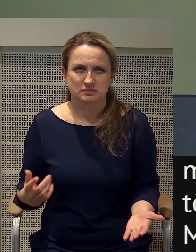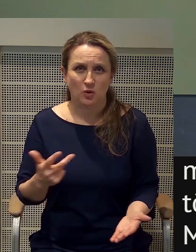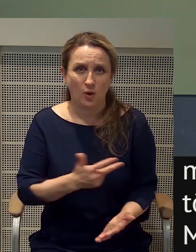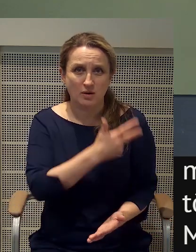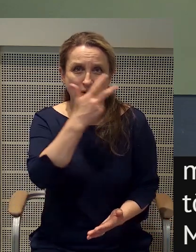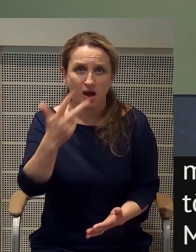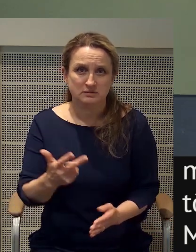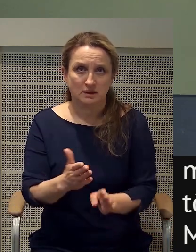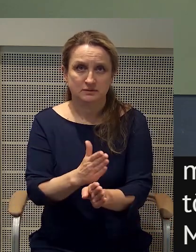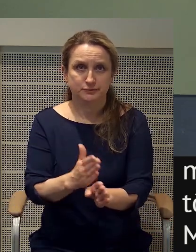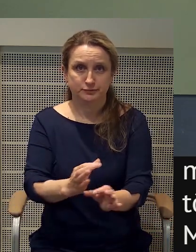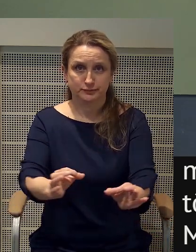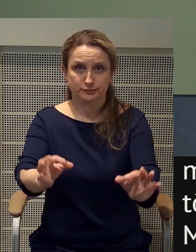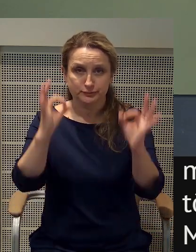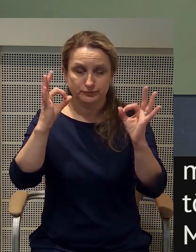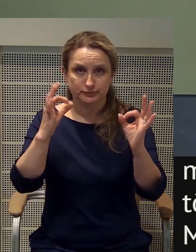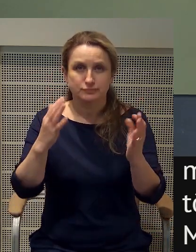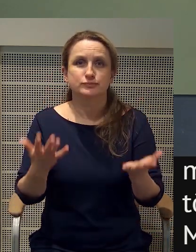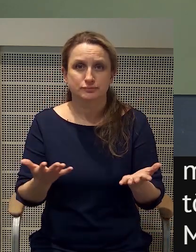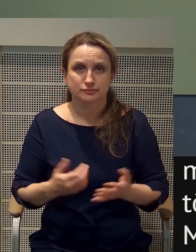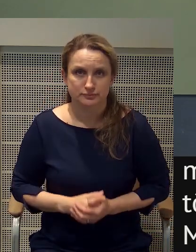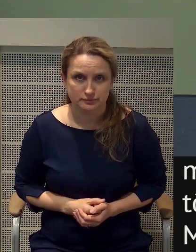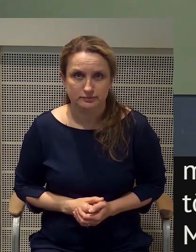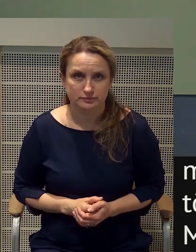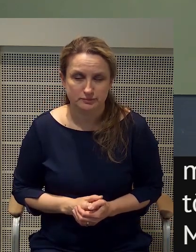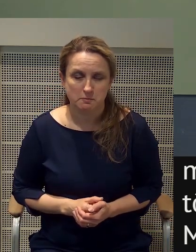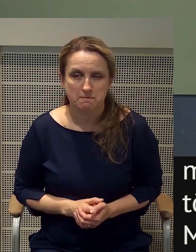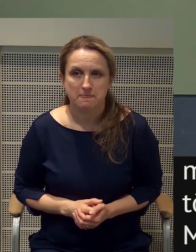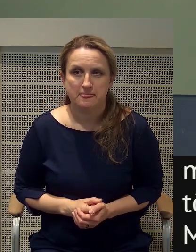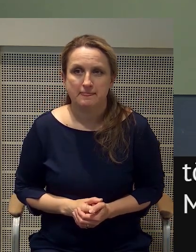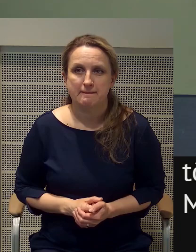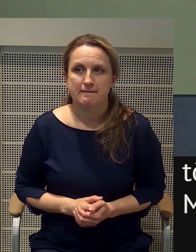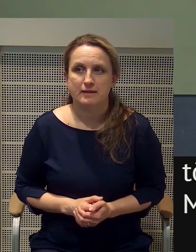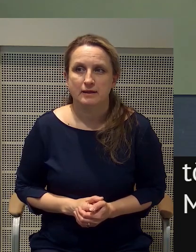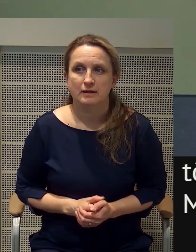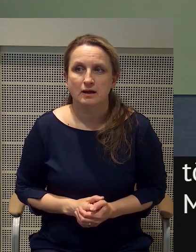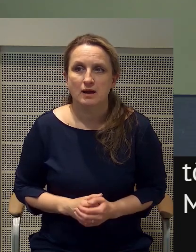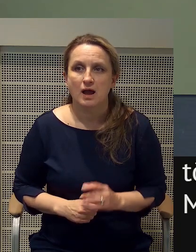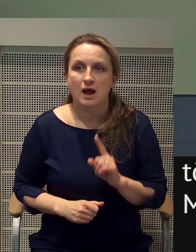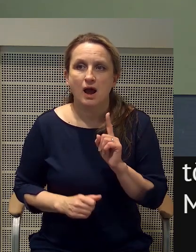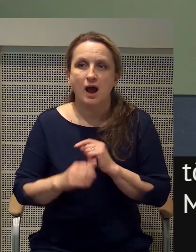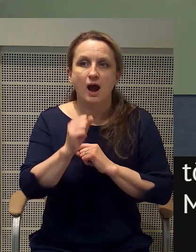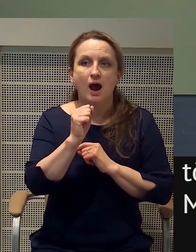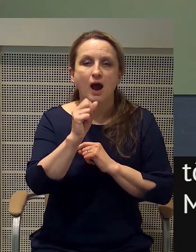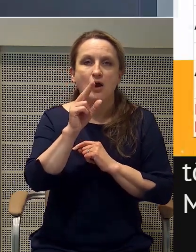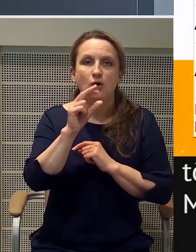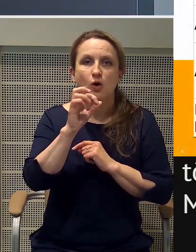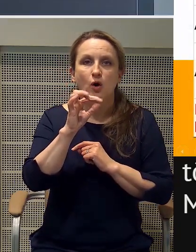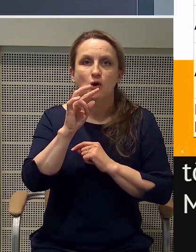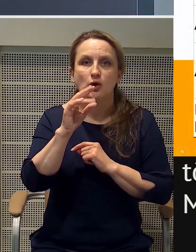so long because we are not part of these negotiations and proceedings.